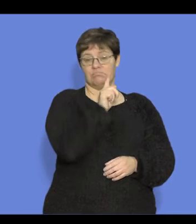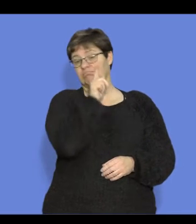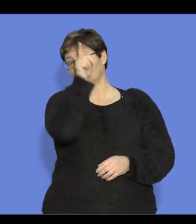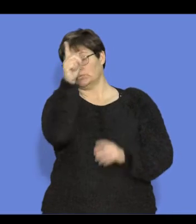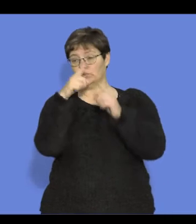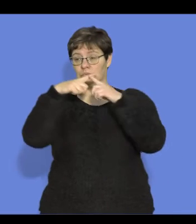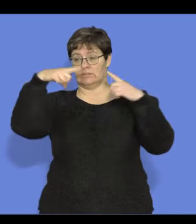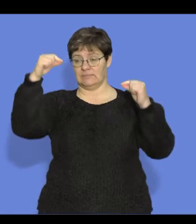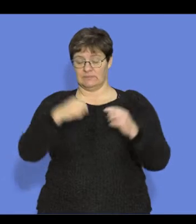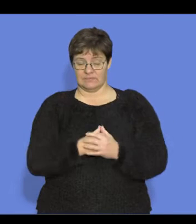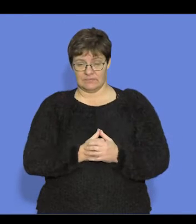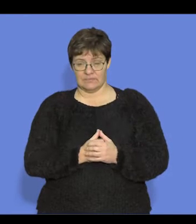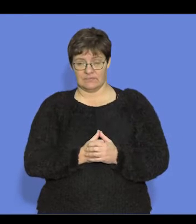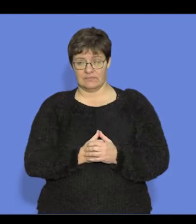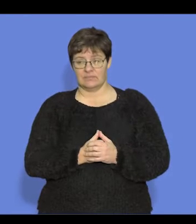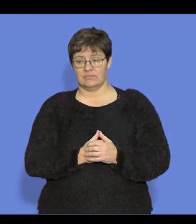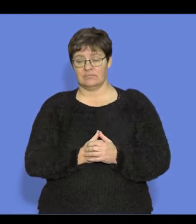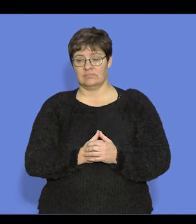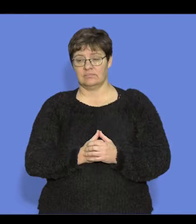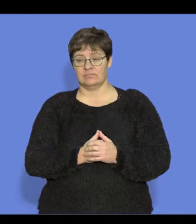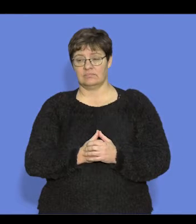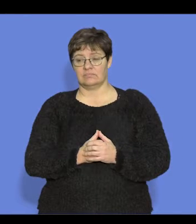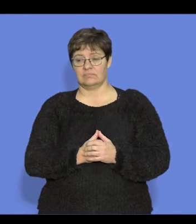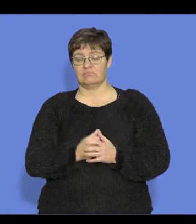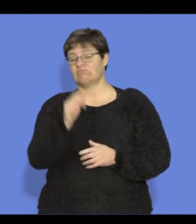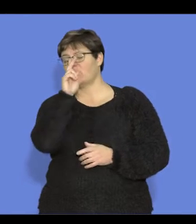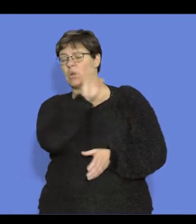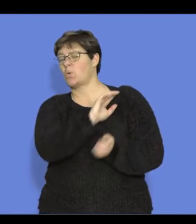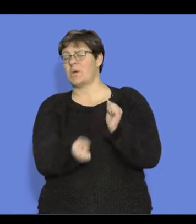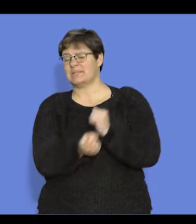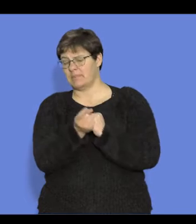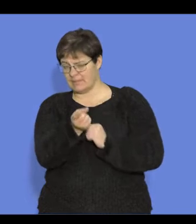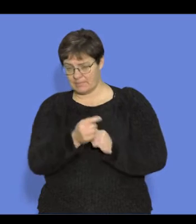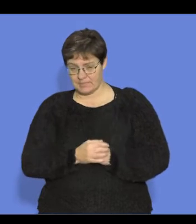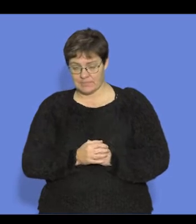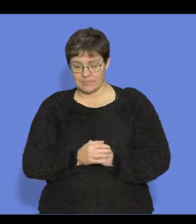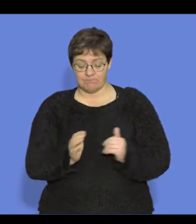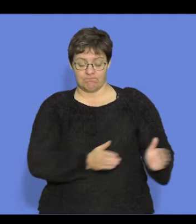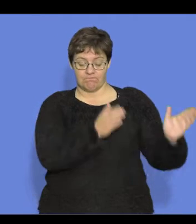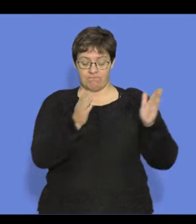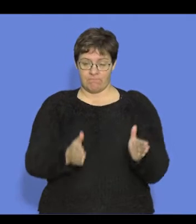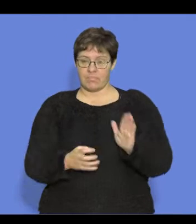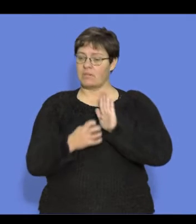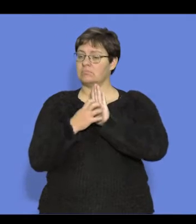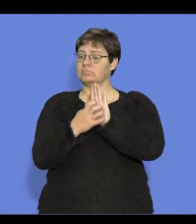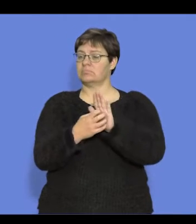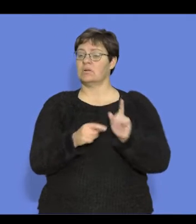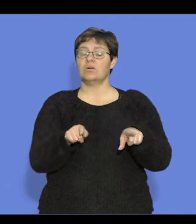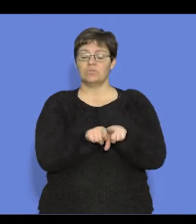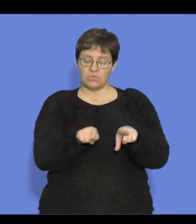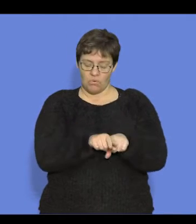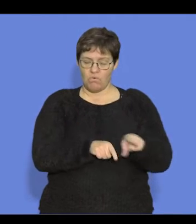leaves. So let's have a look at what's happening there. Diagrammatically, this also